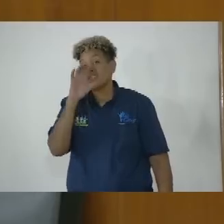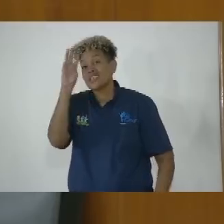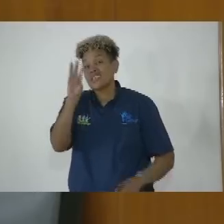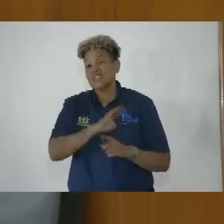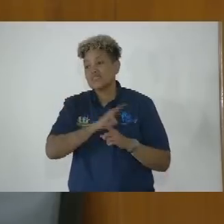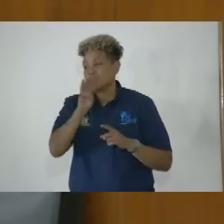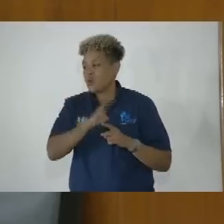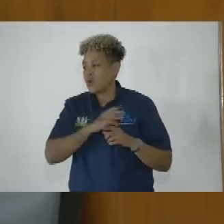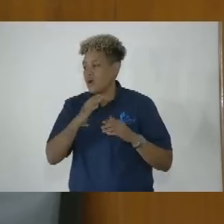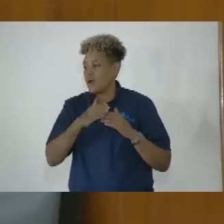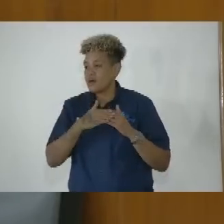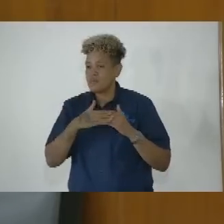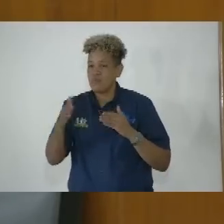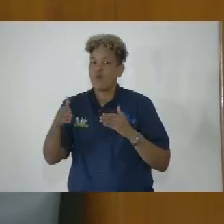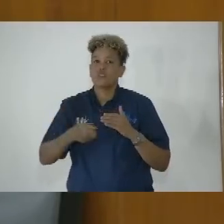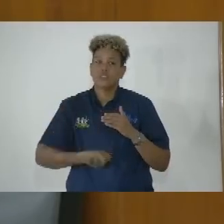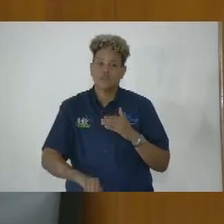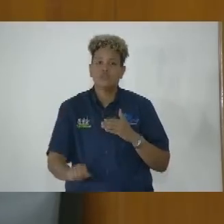months postpartum.